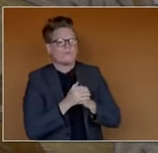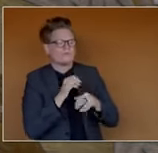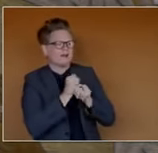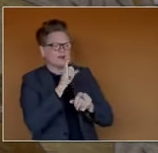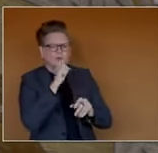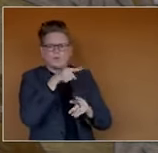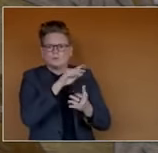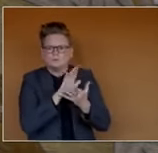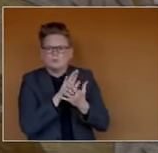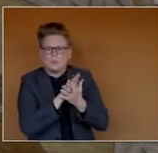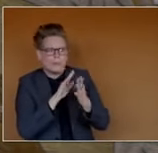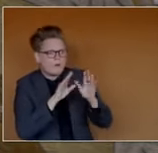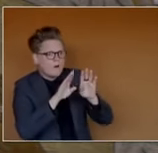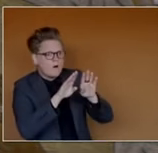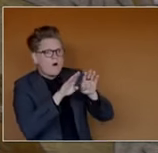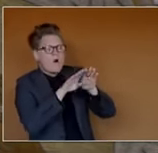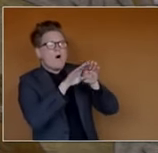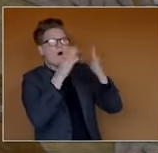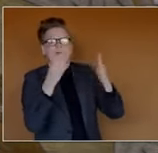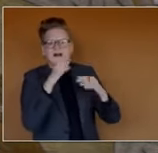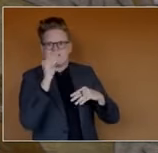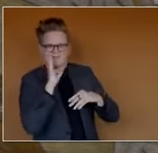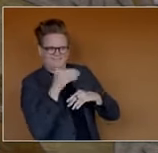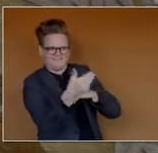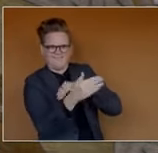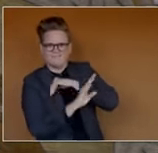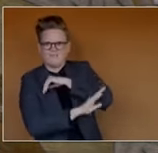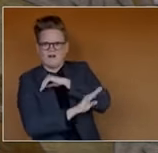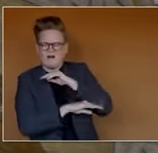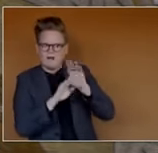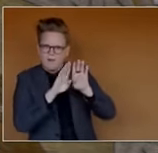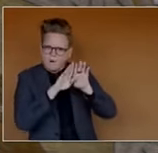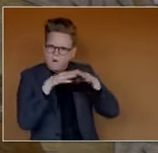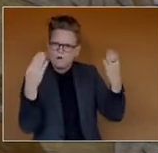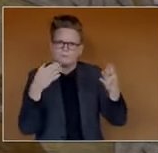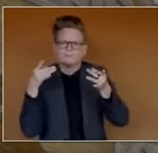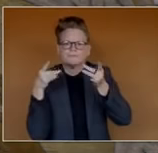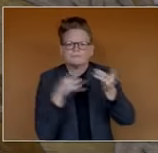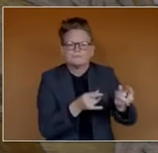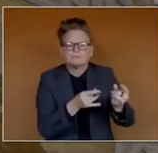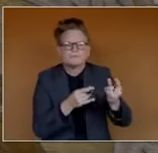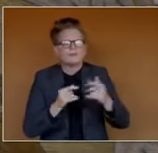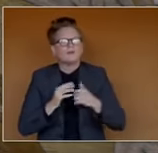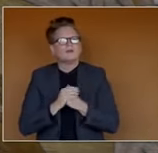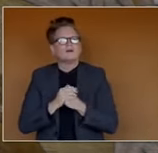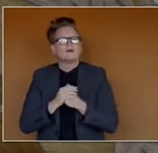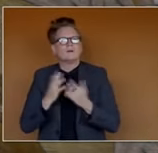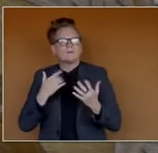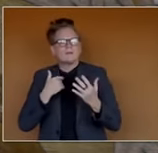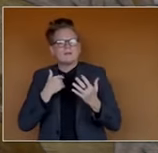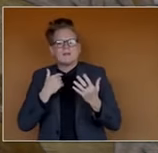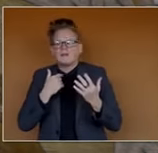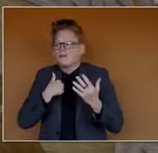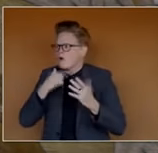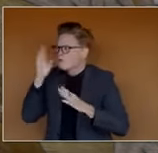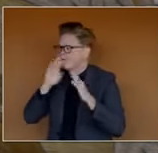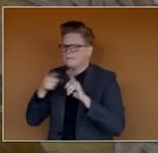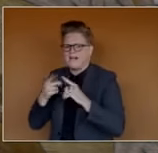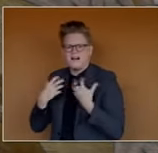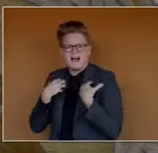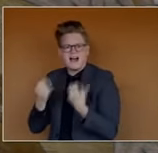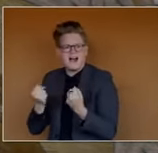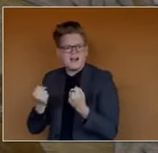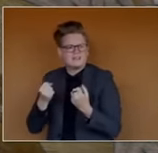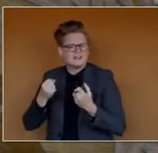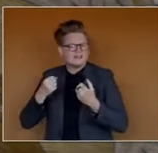up in the fall, the ones who are worried about healthcare and making sure that they can cover those